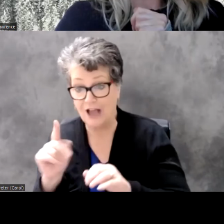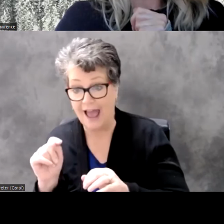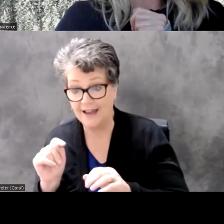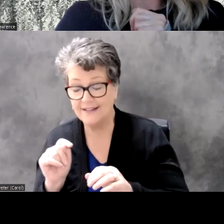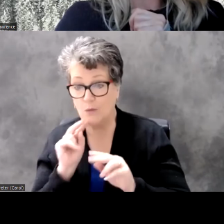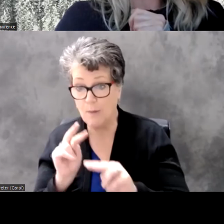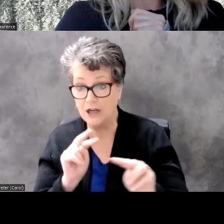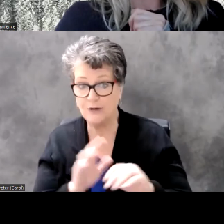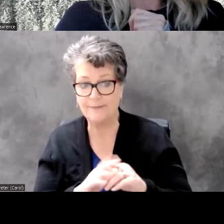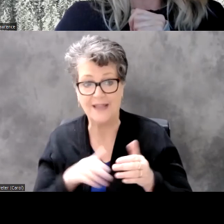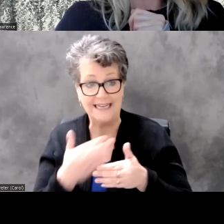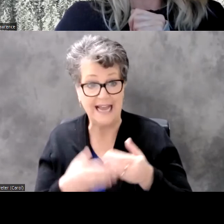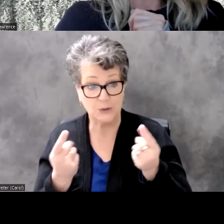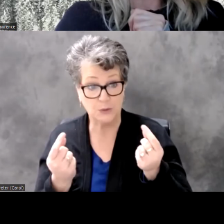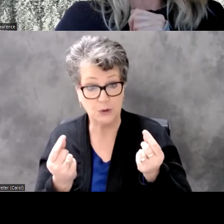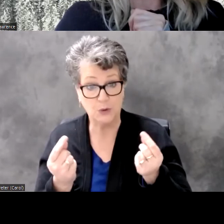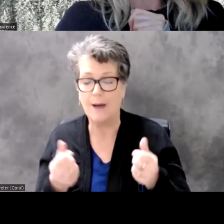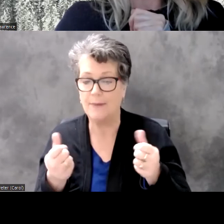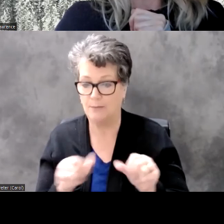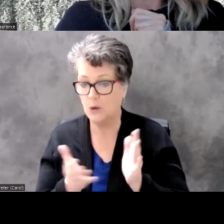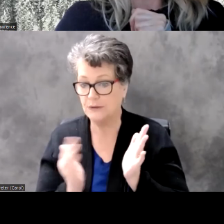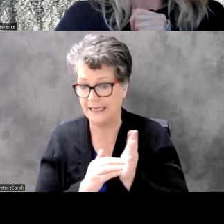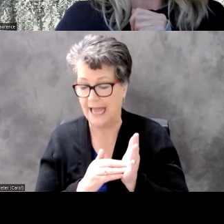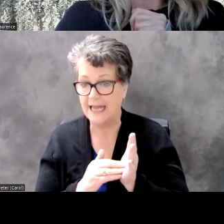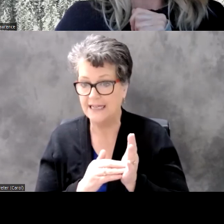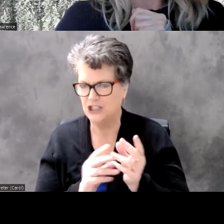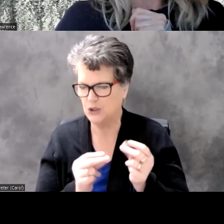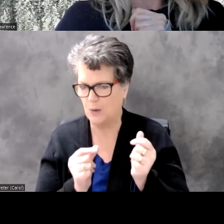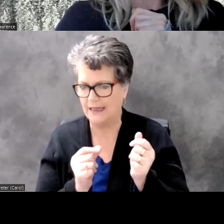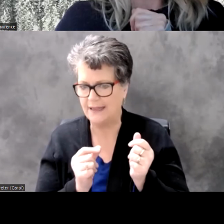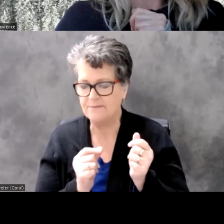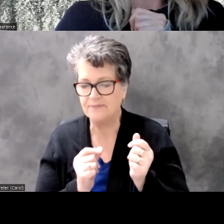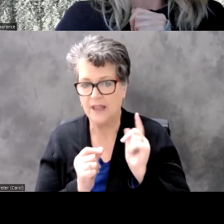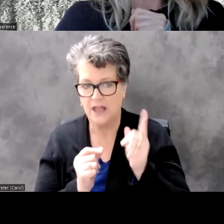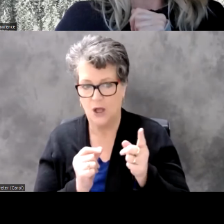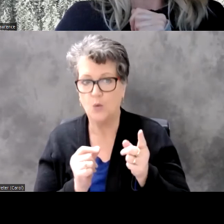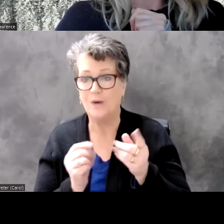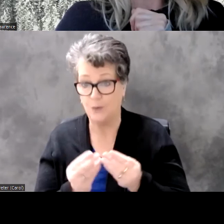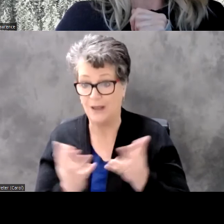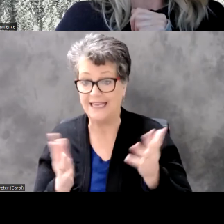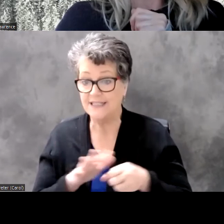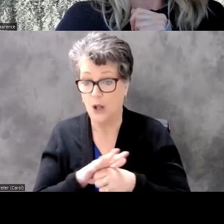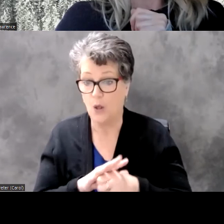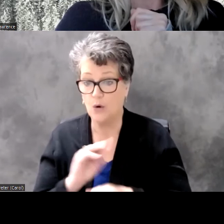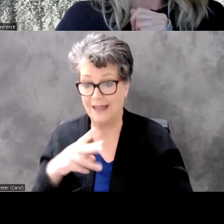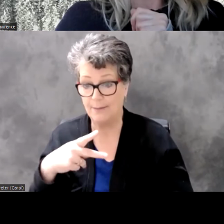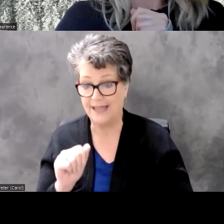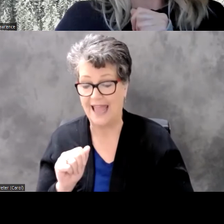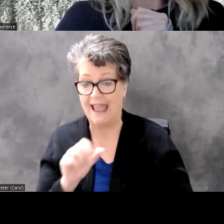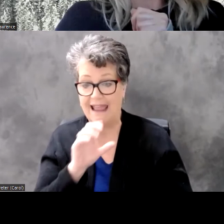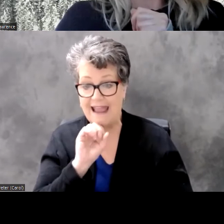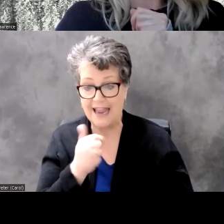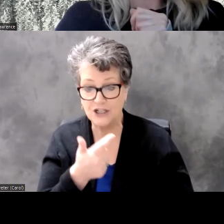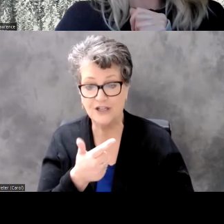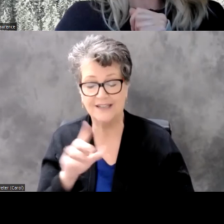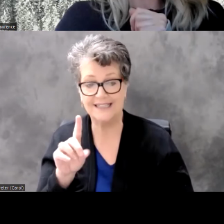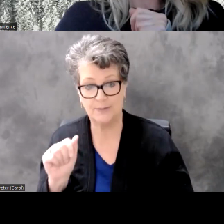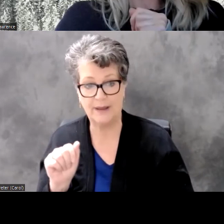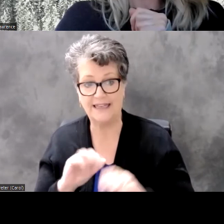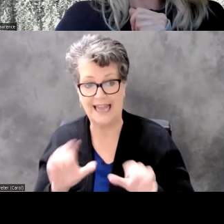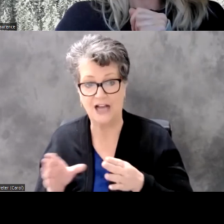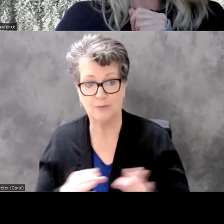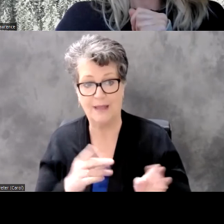of next steps, I'm going to post again super quick. We did release a local MPA Aging and Disability Action Planning